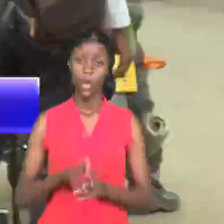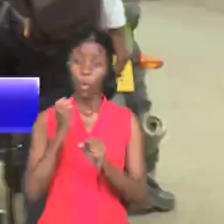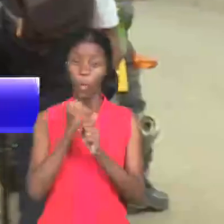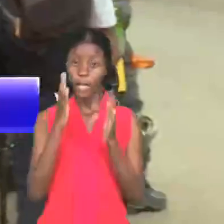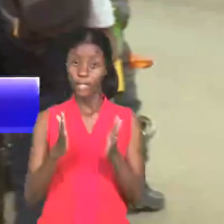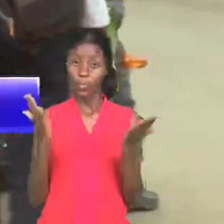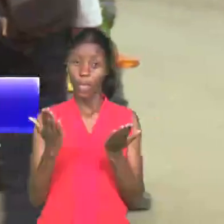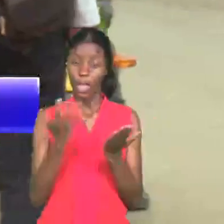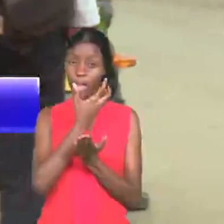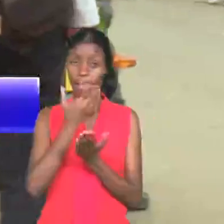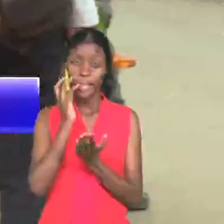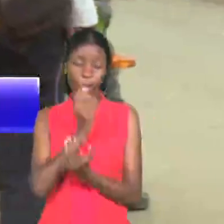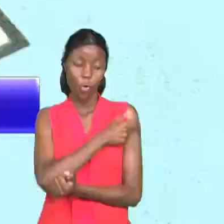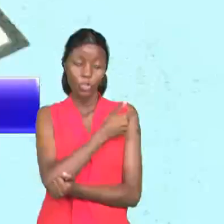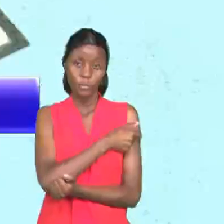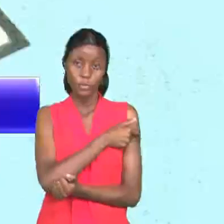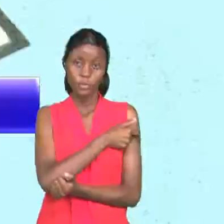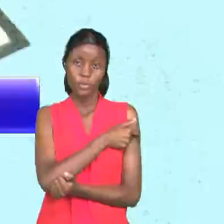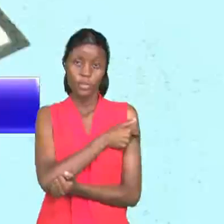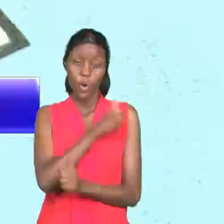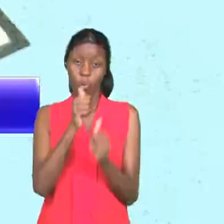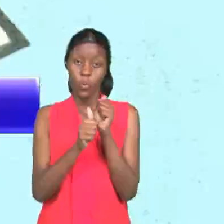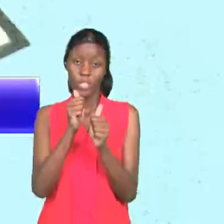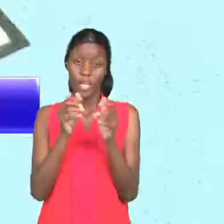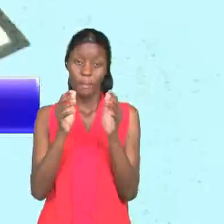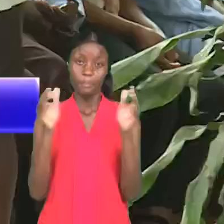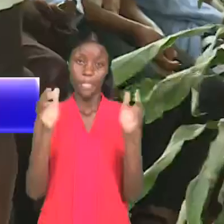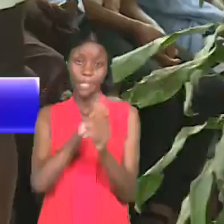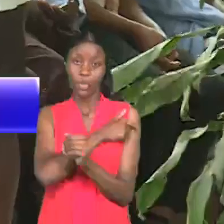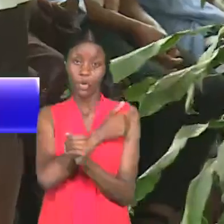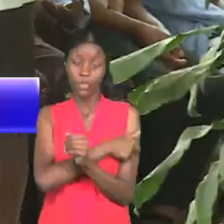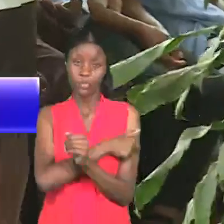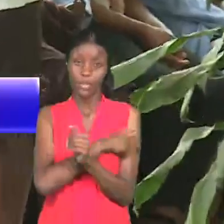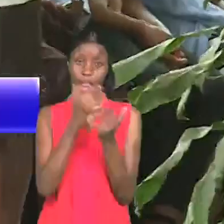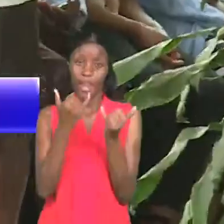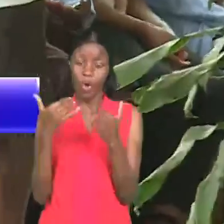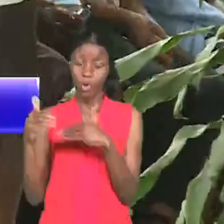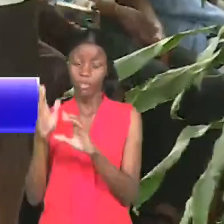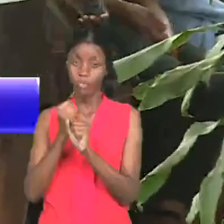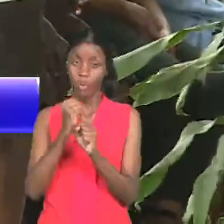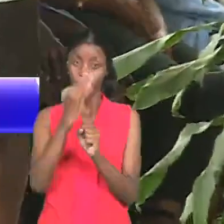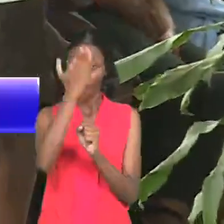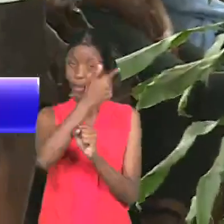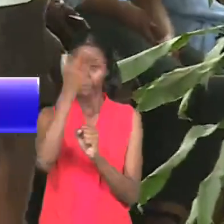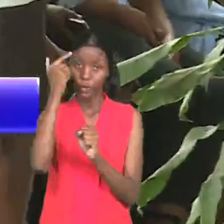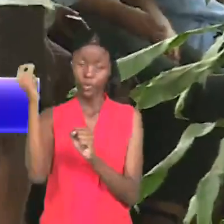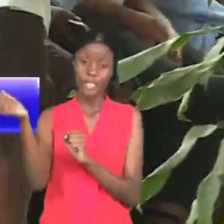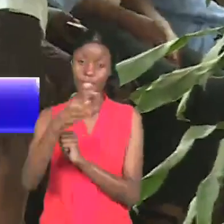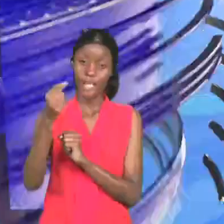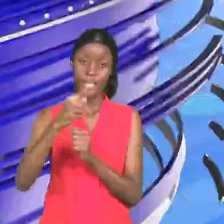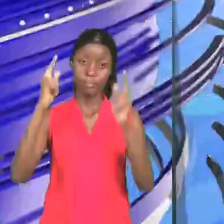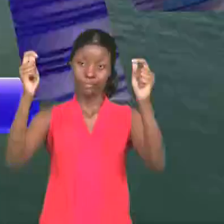doctors at Kenyatta National Hospital, the country's largest referral hospital, down their tools in salary